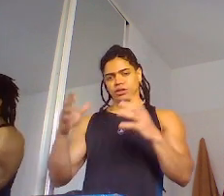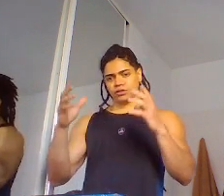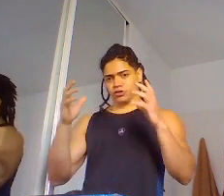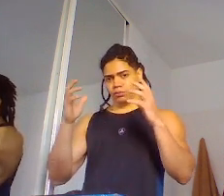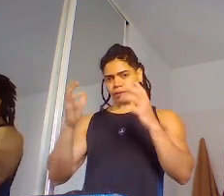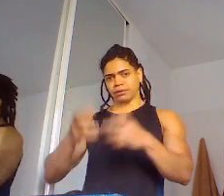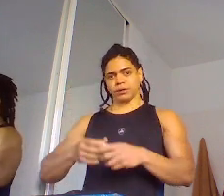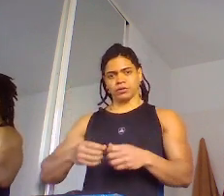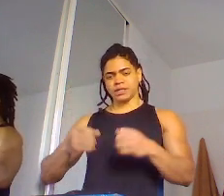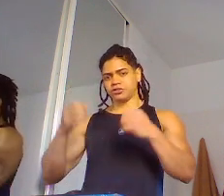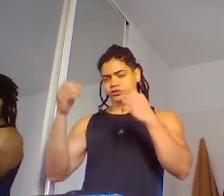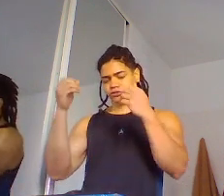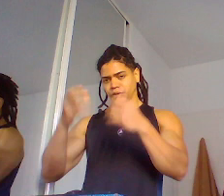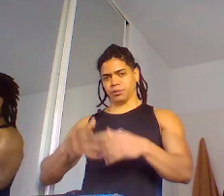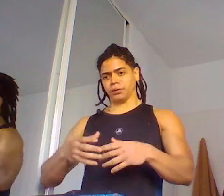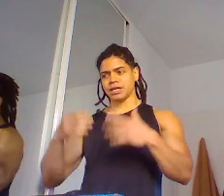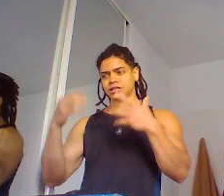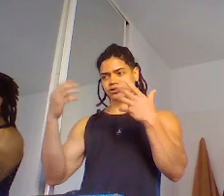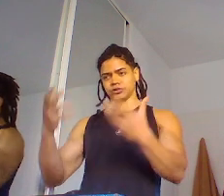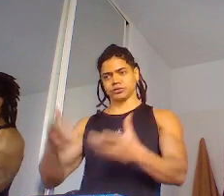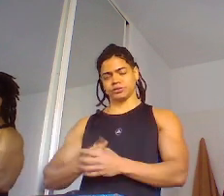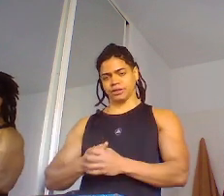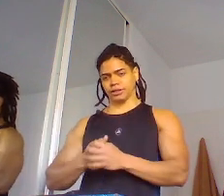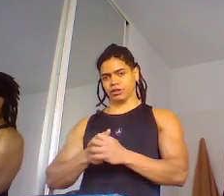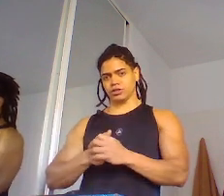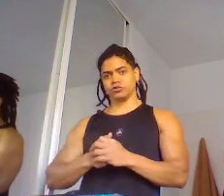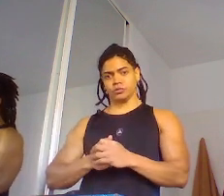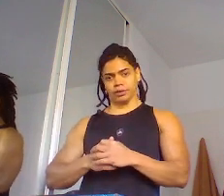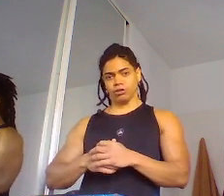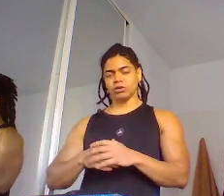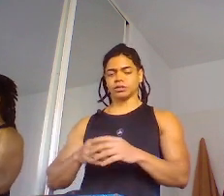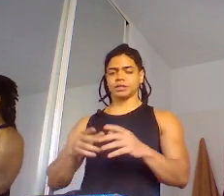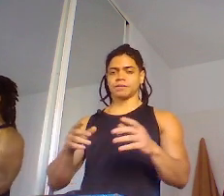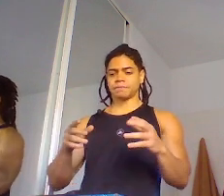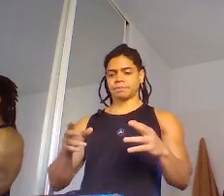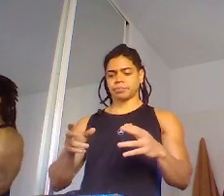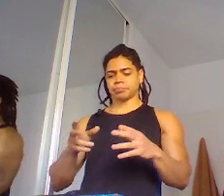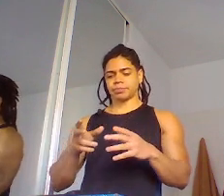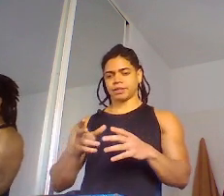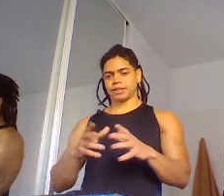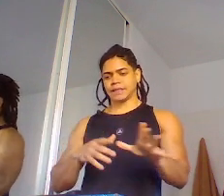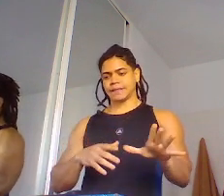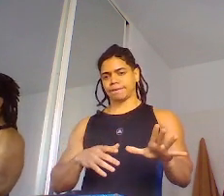which are your brand recognitions, reputations, and customer loyalty.